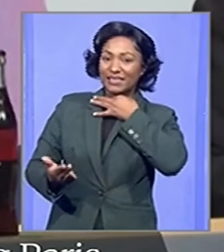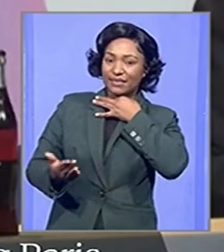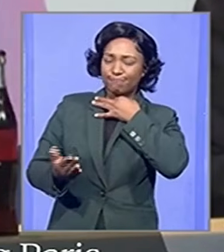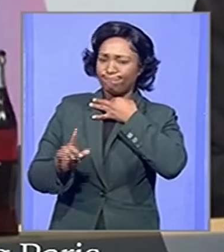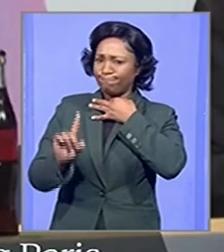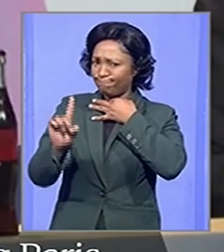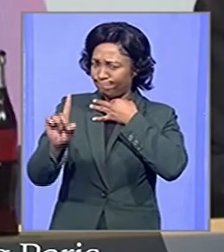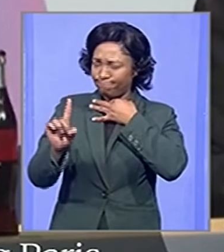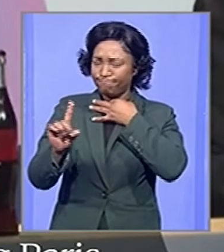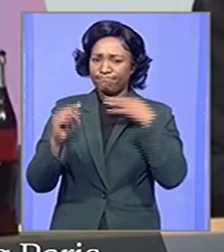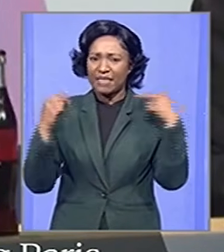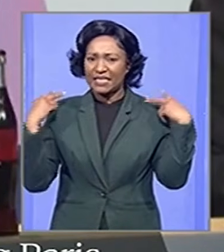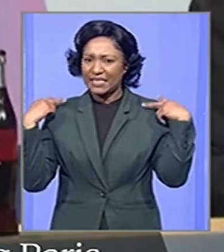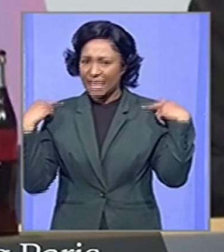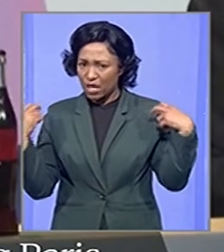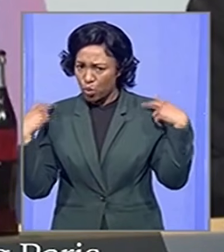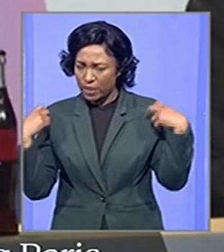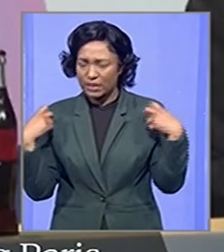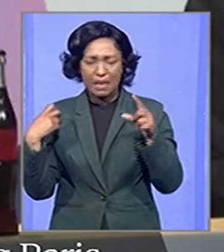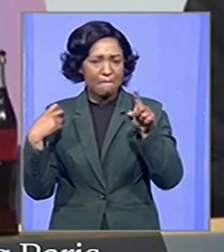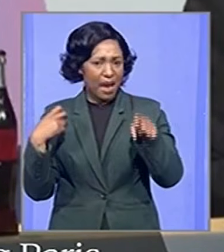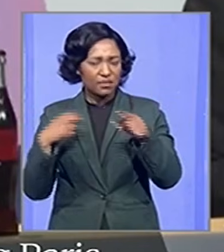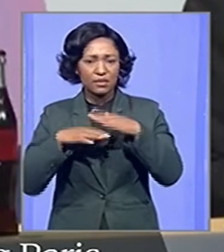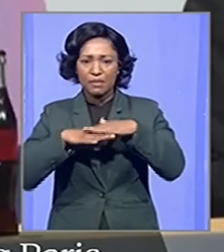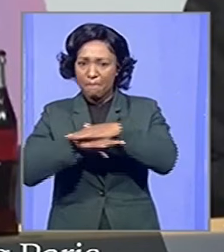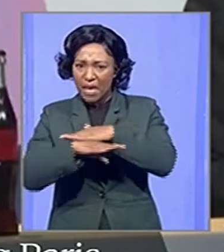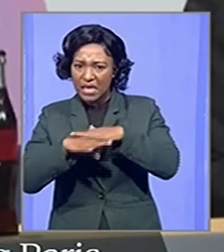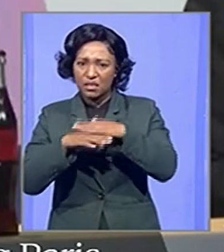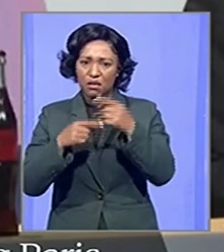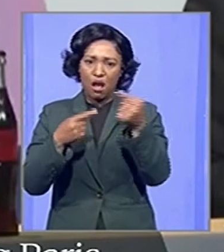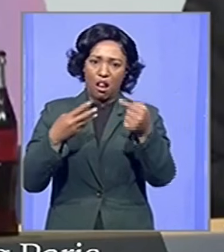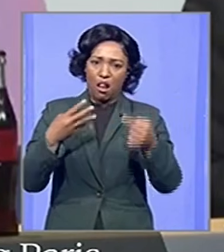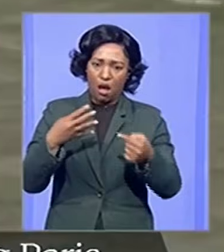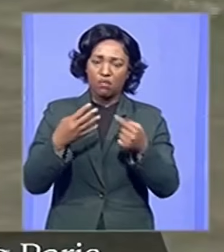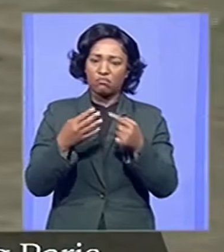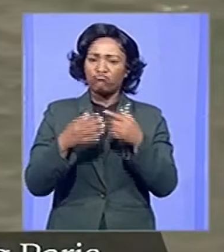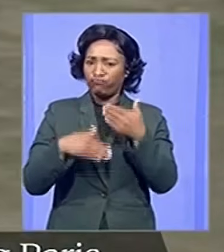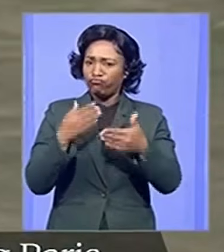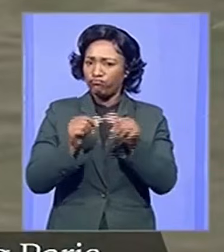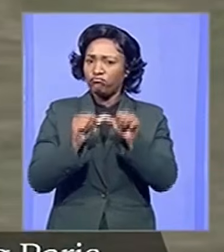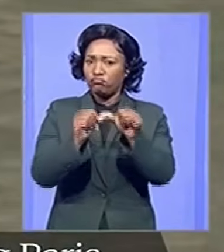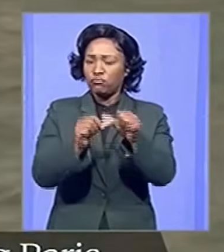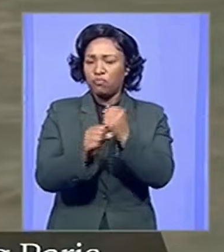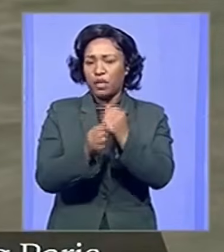security model. So the base is how we can guarantee the security.